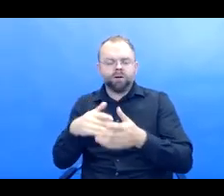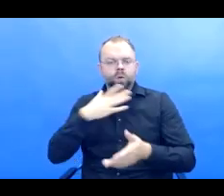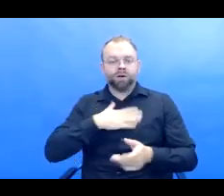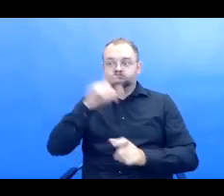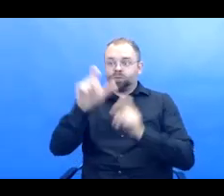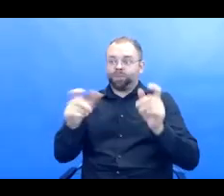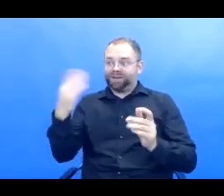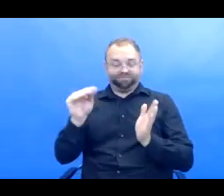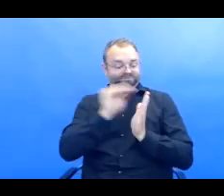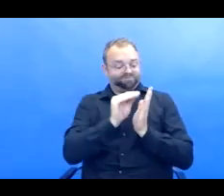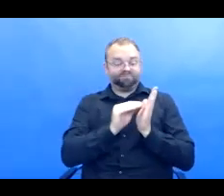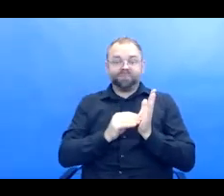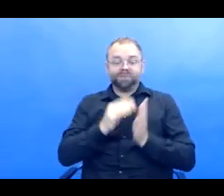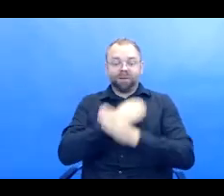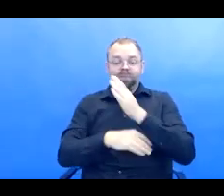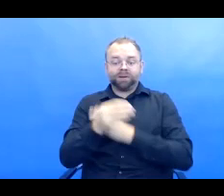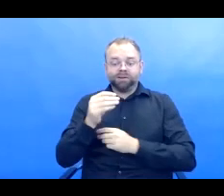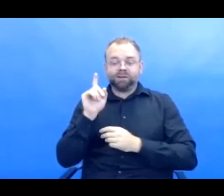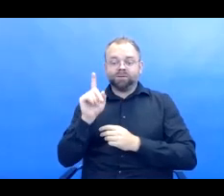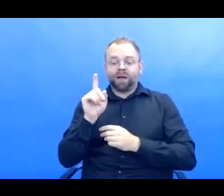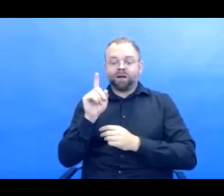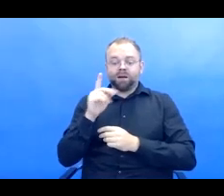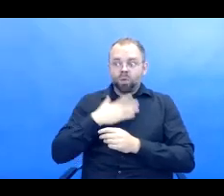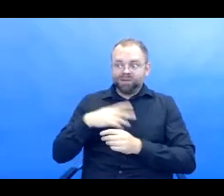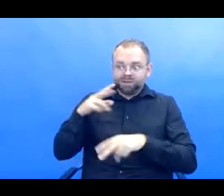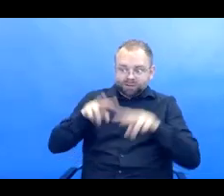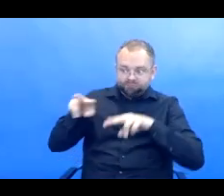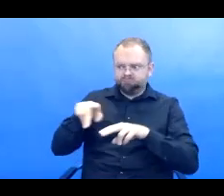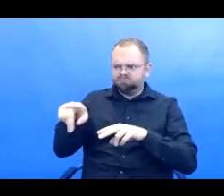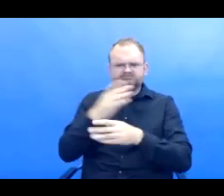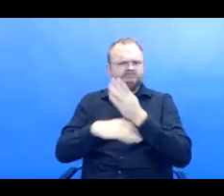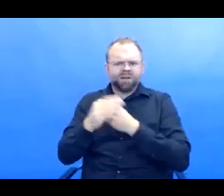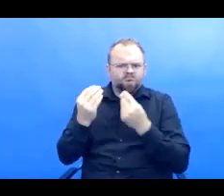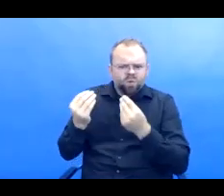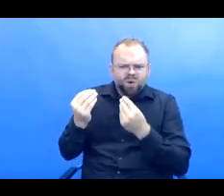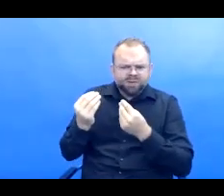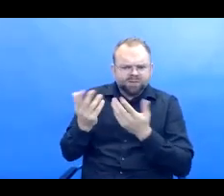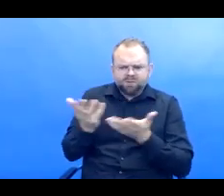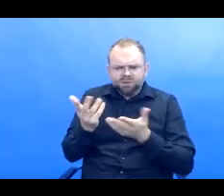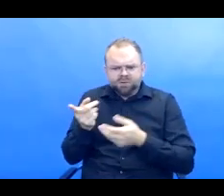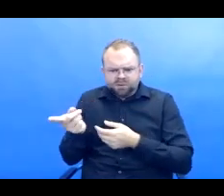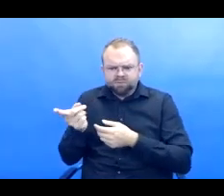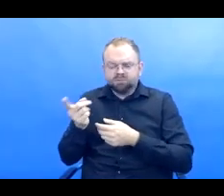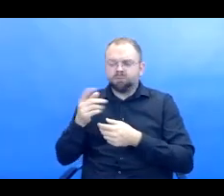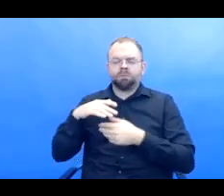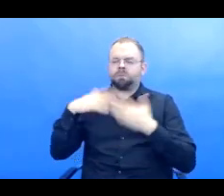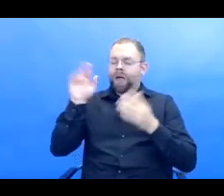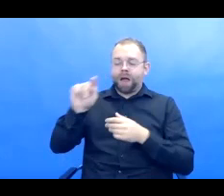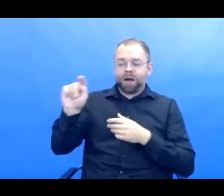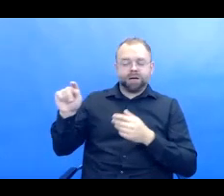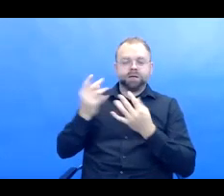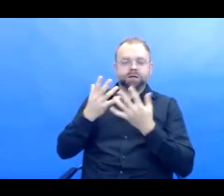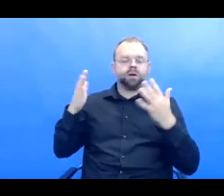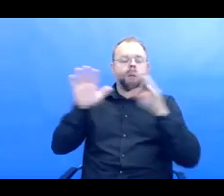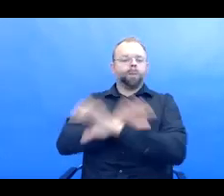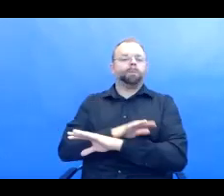very medical perspective where, the assumption is that disability has to be seen for one to be registered as a person, then it becomes